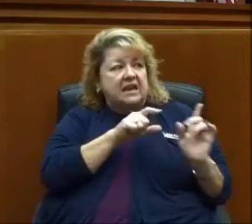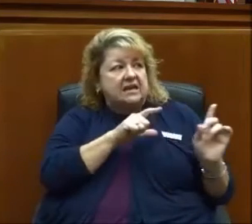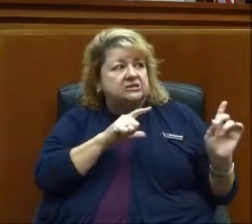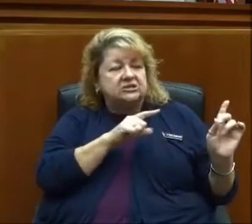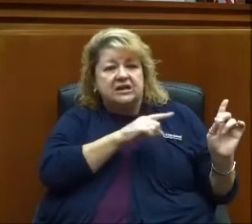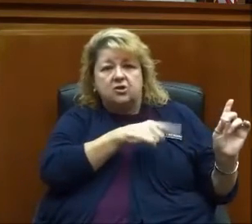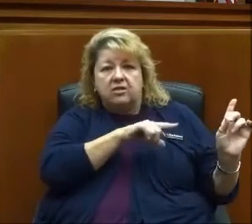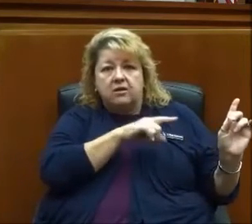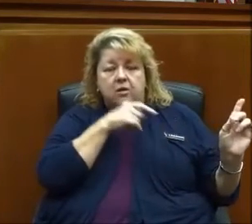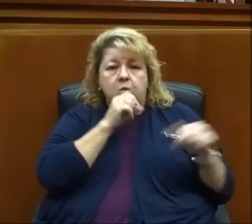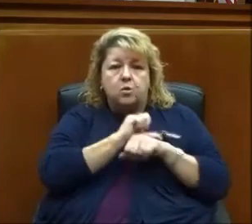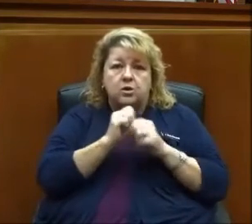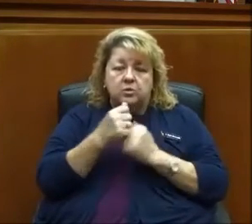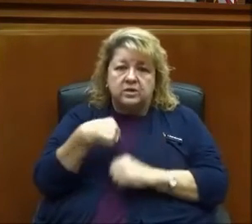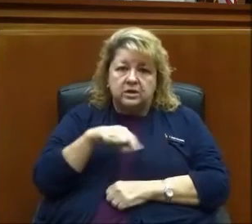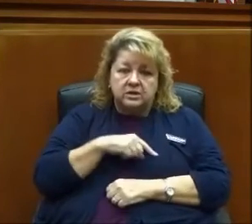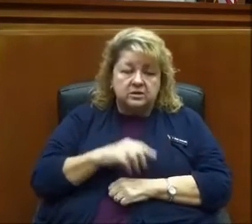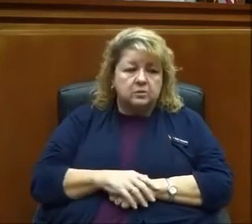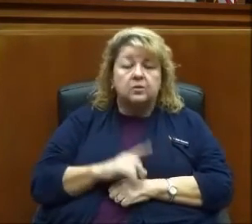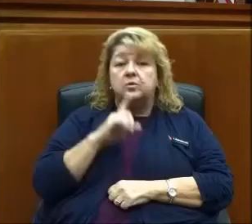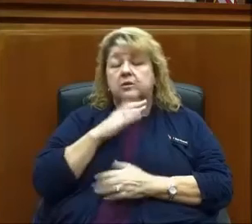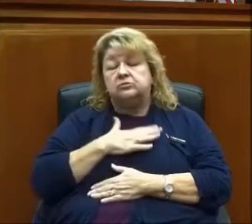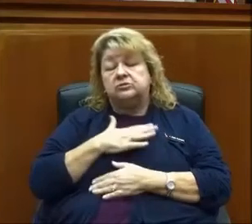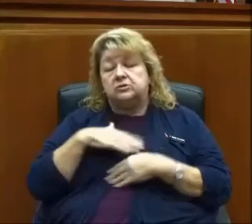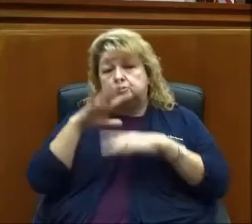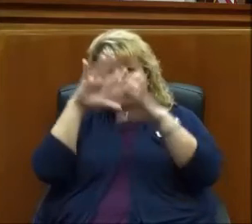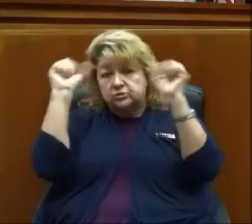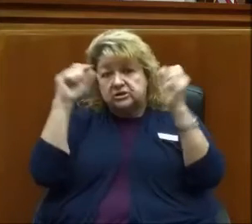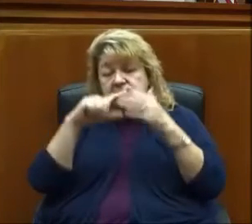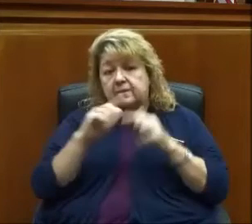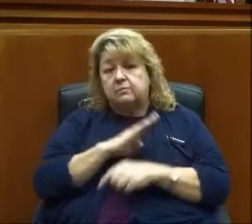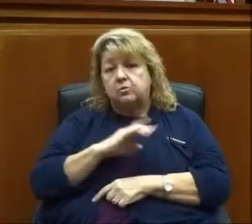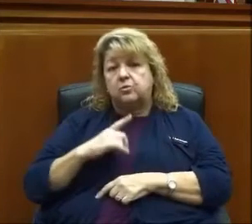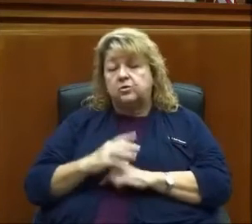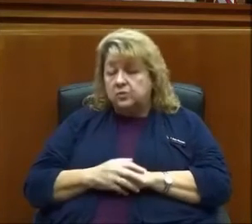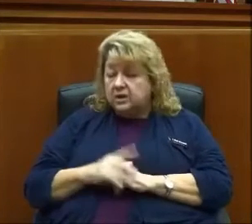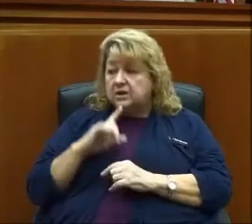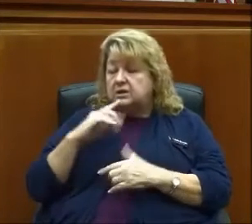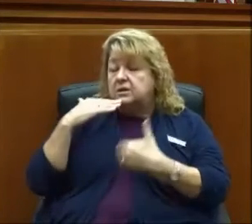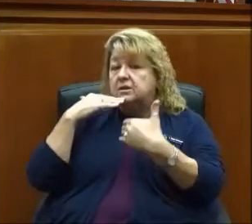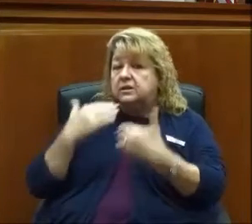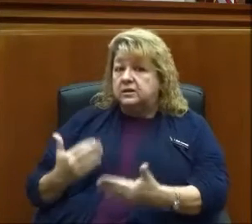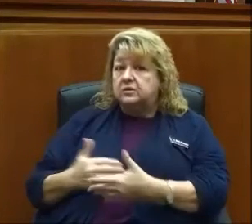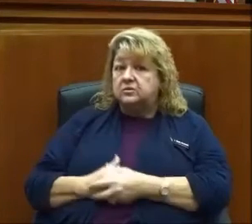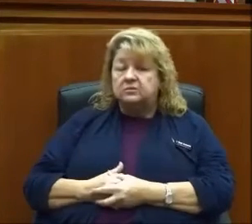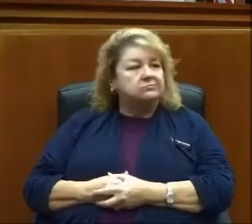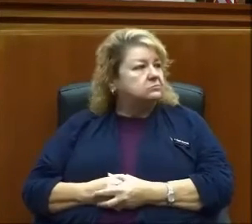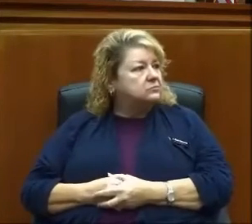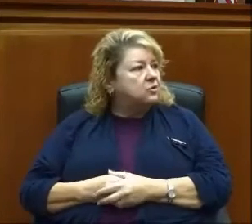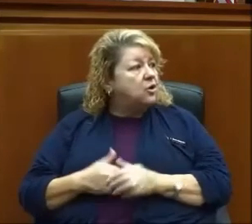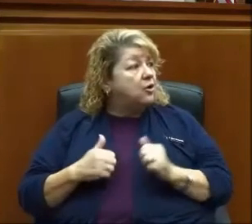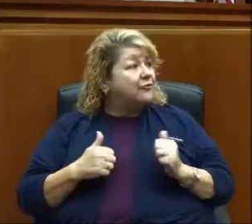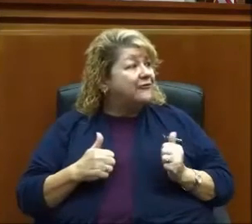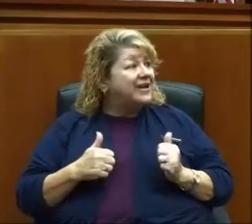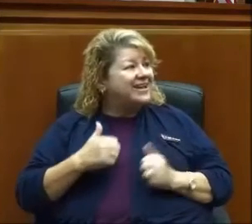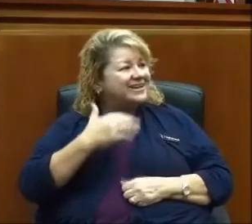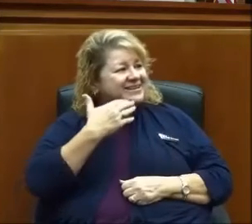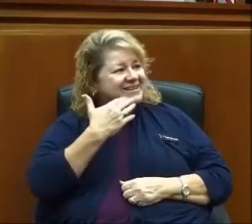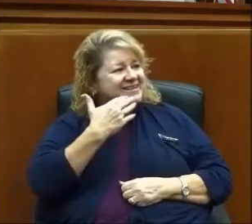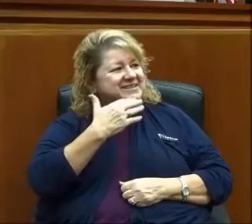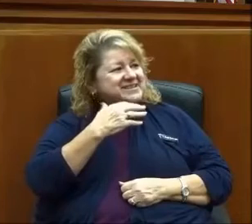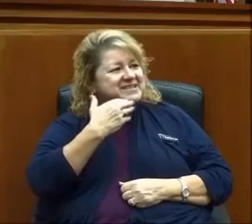And again, we really appreciate the effort by the superintendent and the board leadership. Thank you. Great. Thank you, Mr.